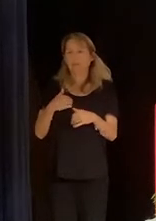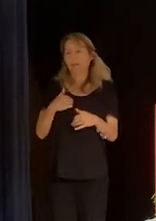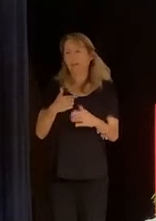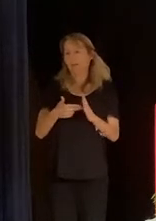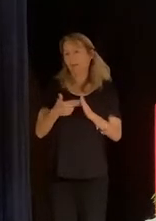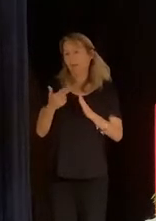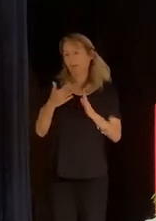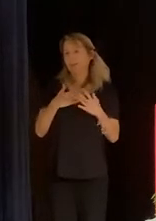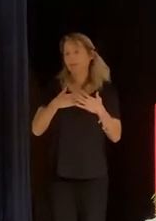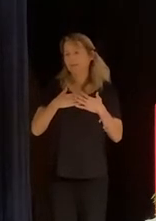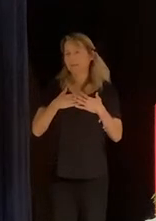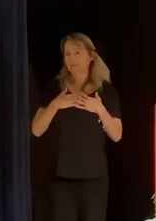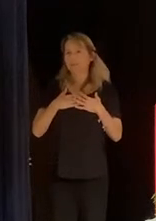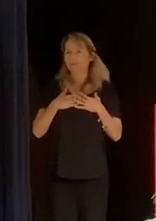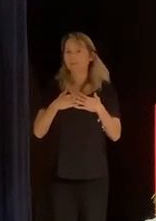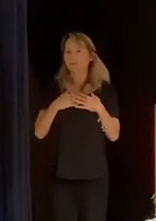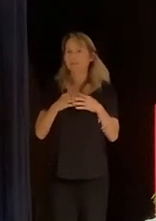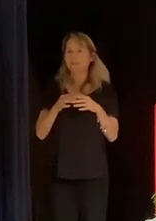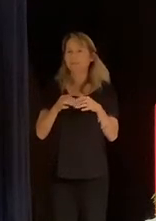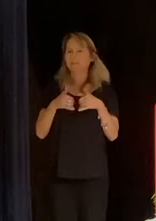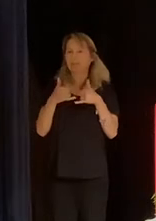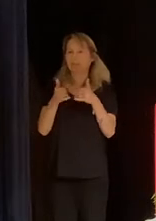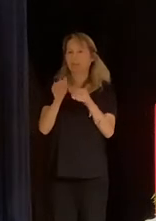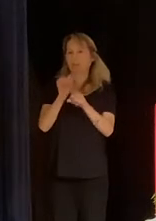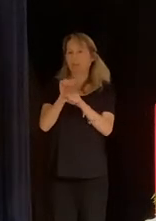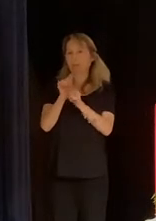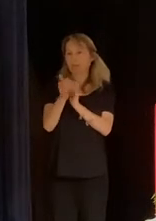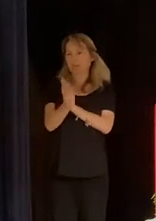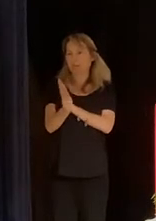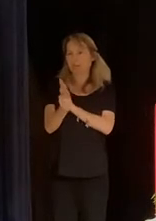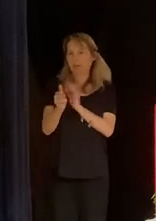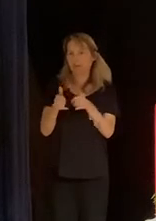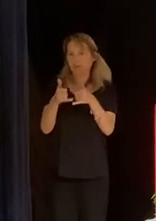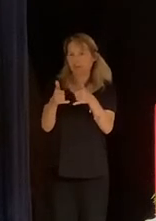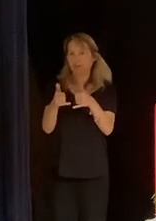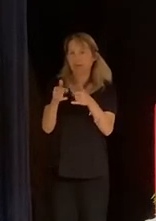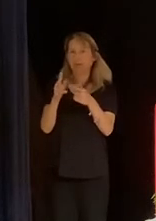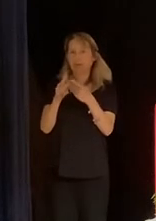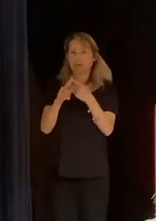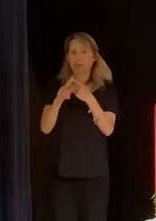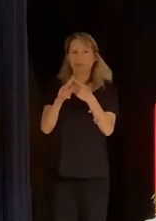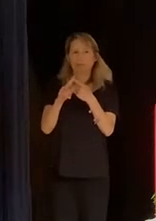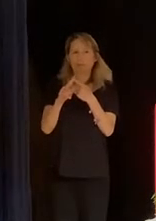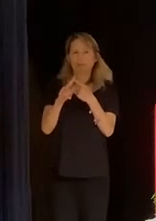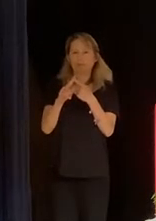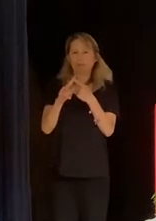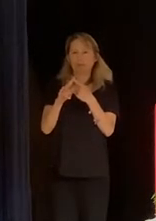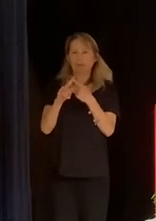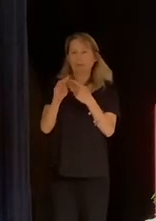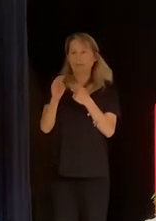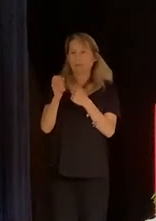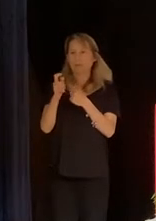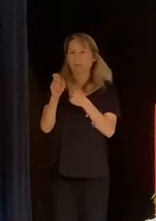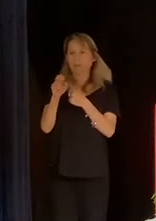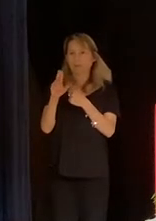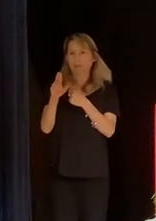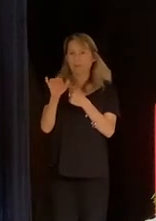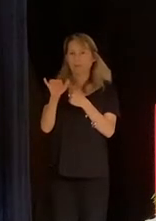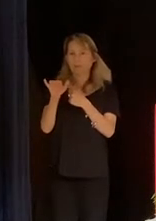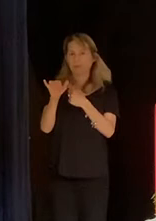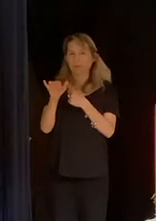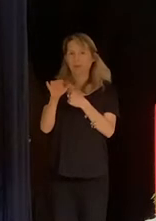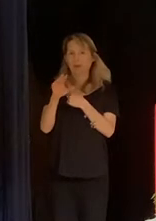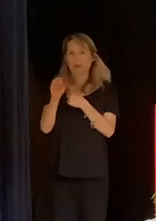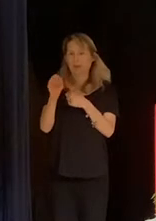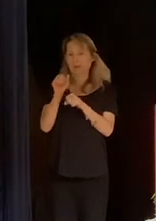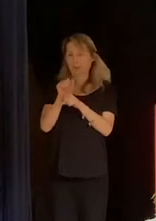Present Employability Skills Award presented to Matthew Fu. And the Employability